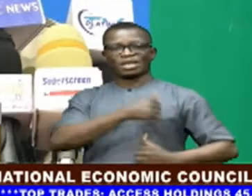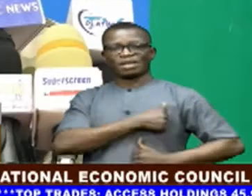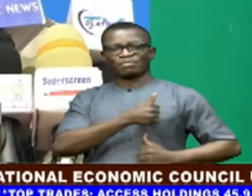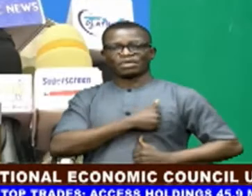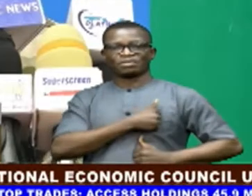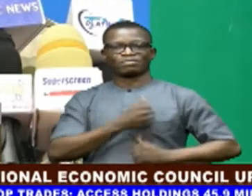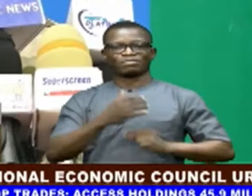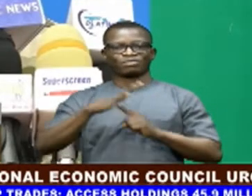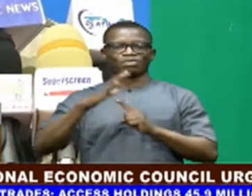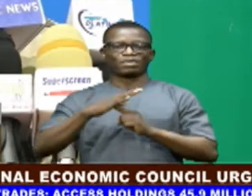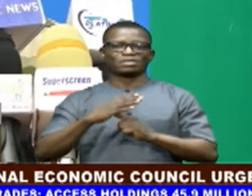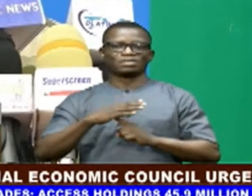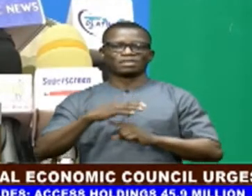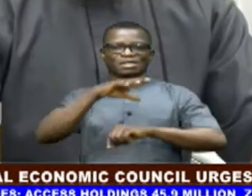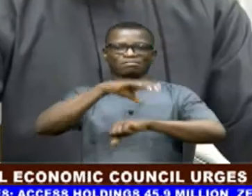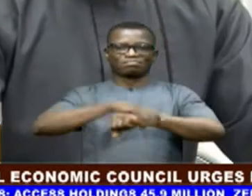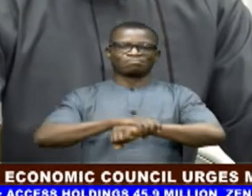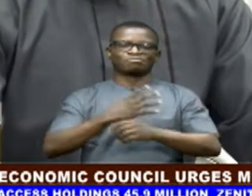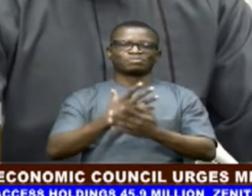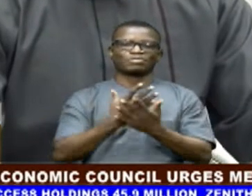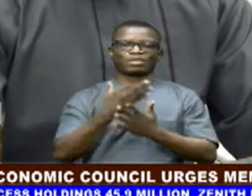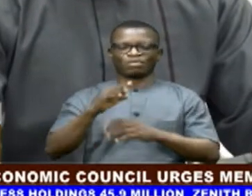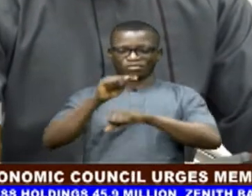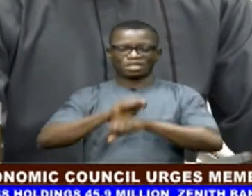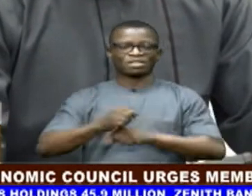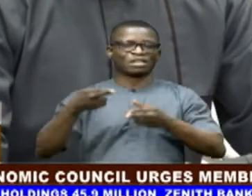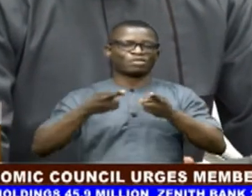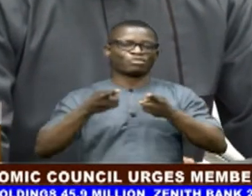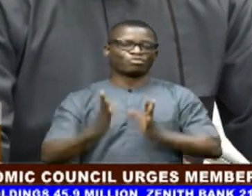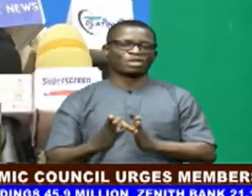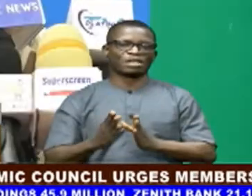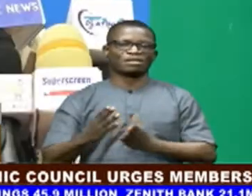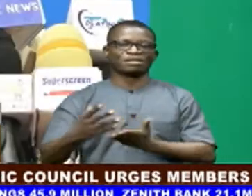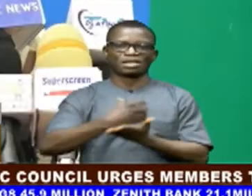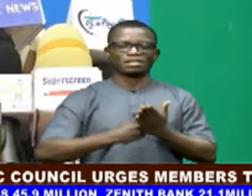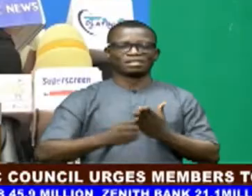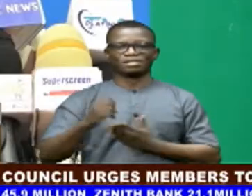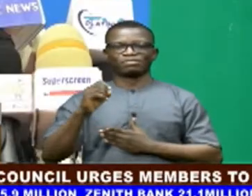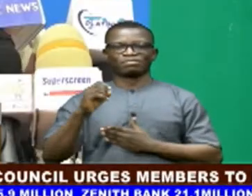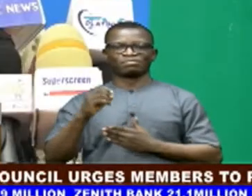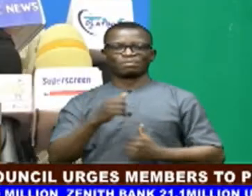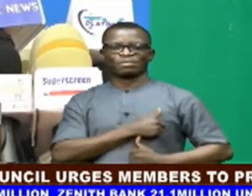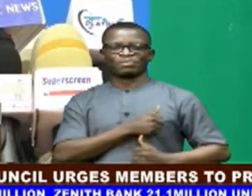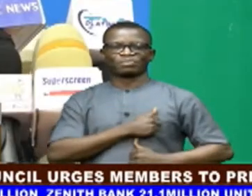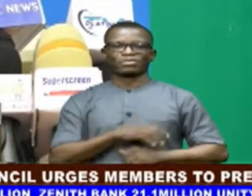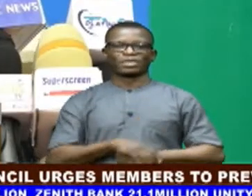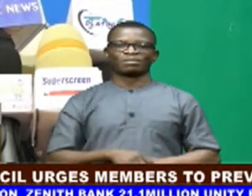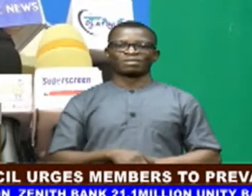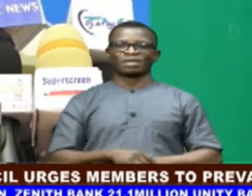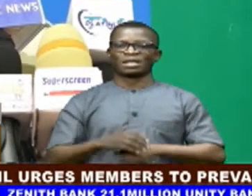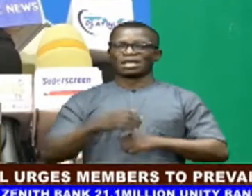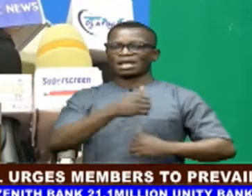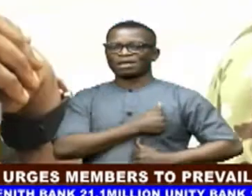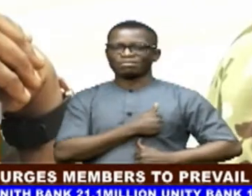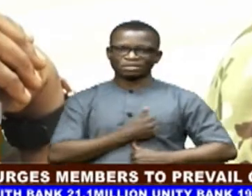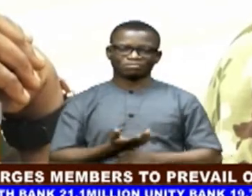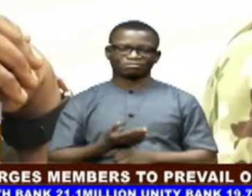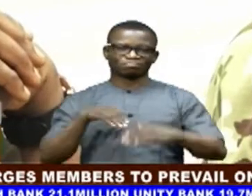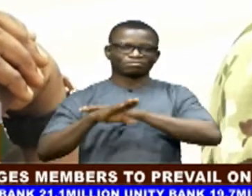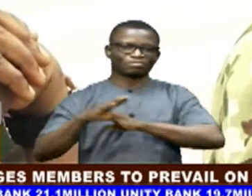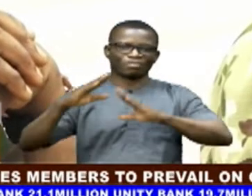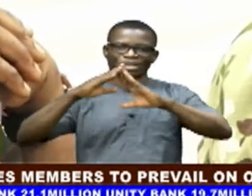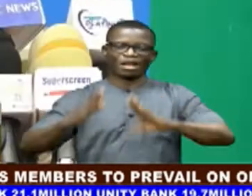the arrest of a traditional ruler and recovery of firearms in Nasarawa State. Troops raided and apprehended a district head of